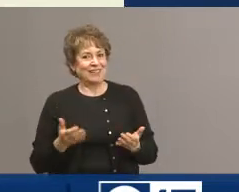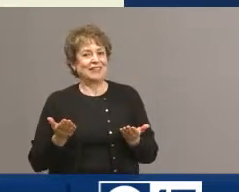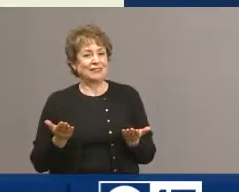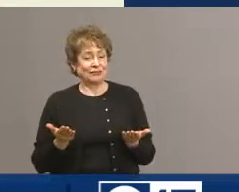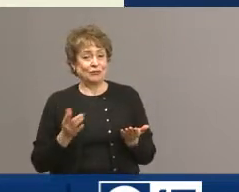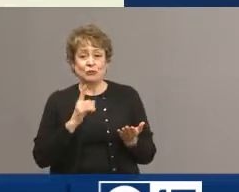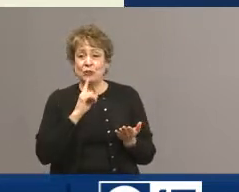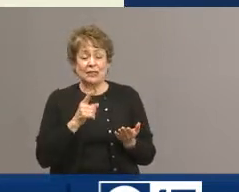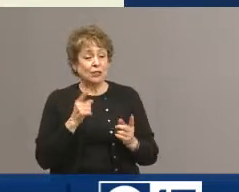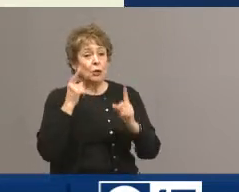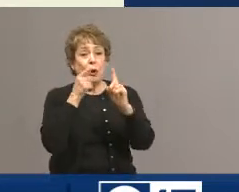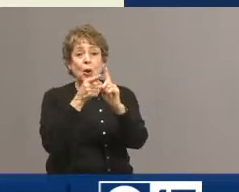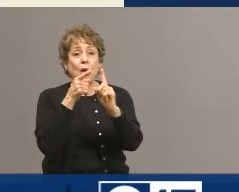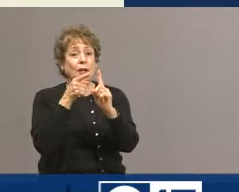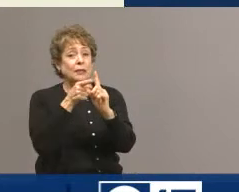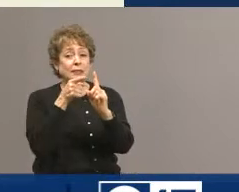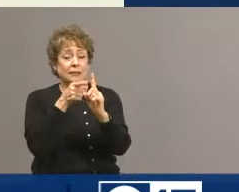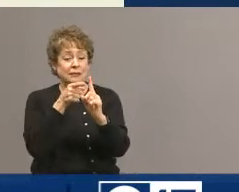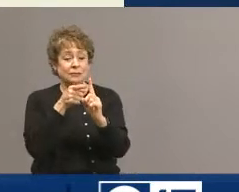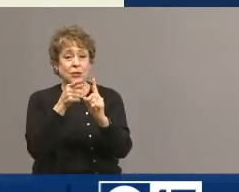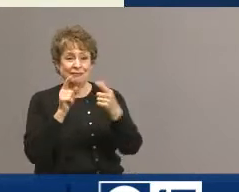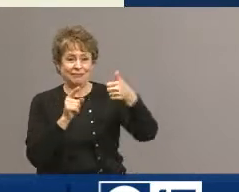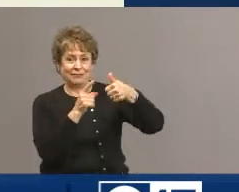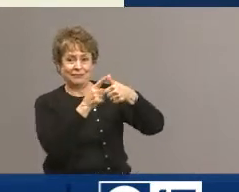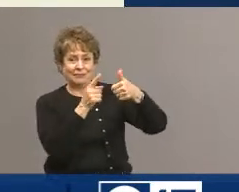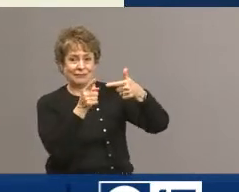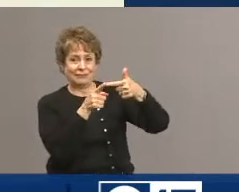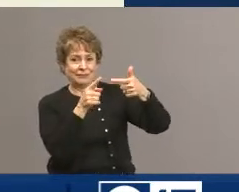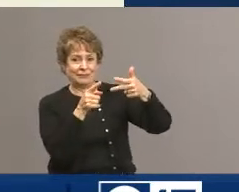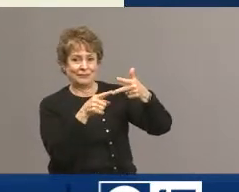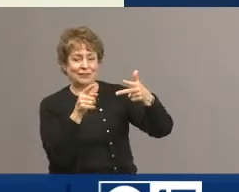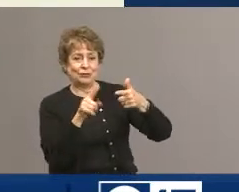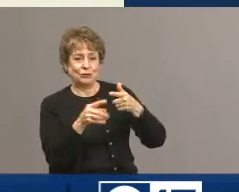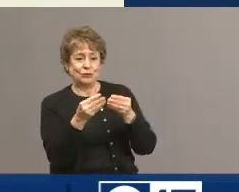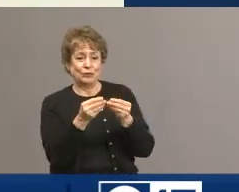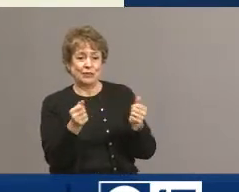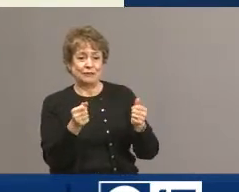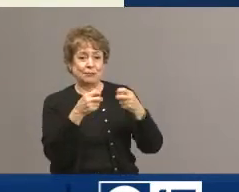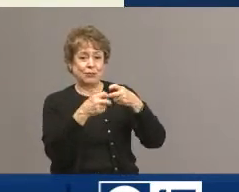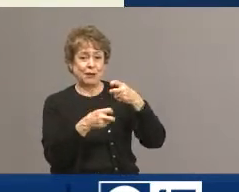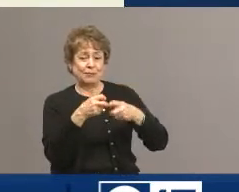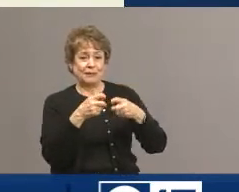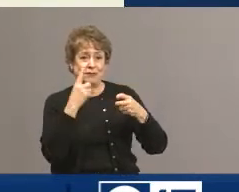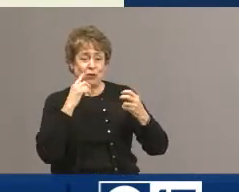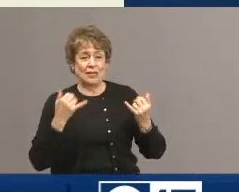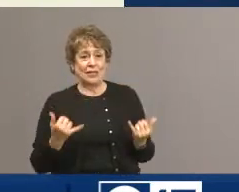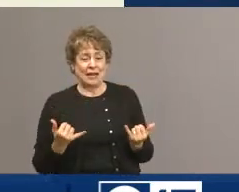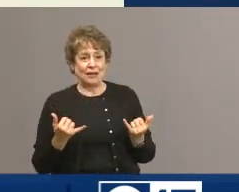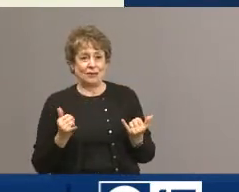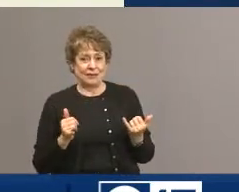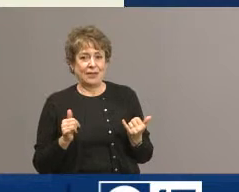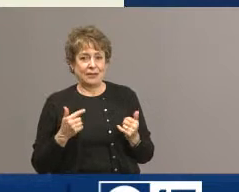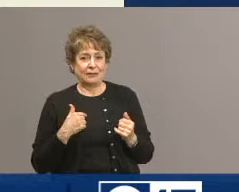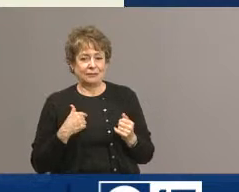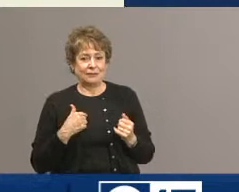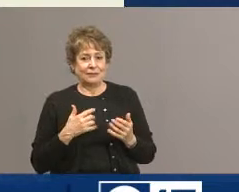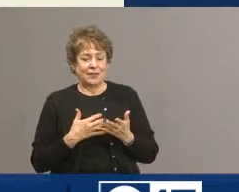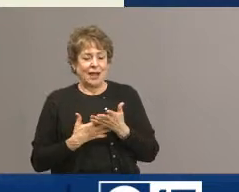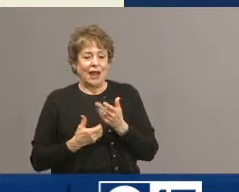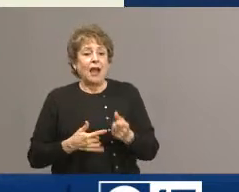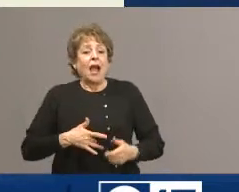front of us today. I'm confident, and I think Arizonans are smart and have common sense and